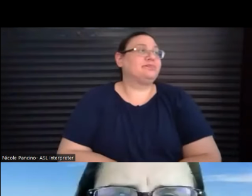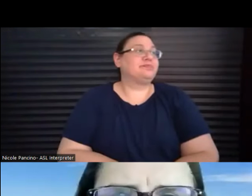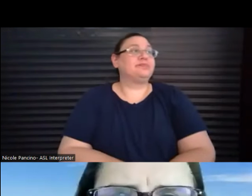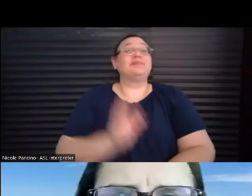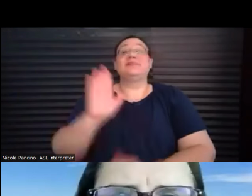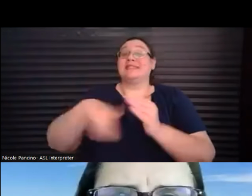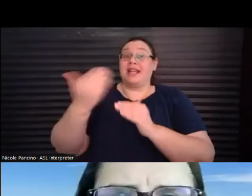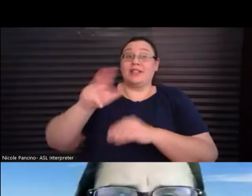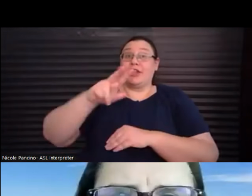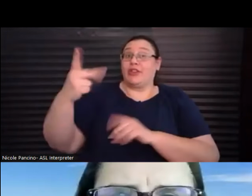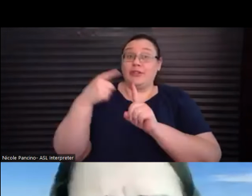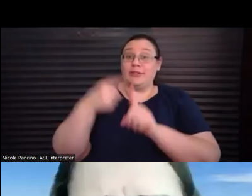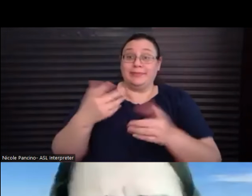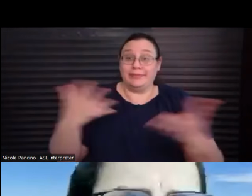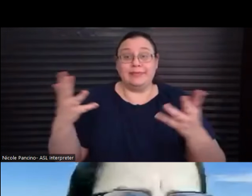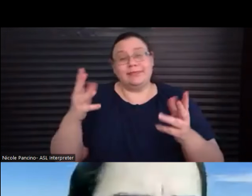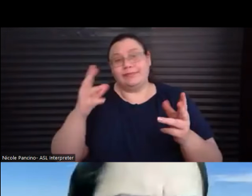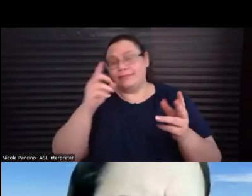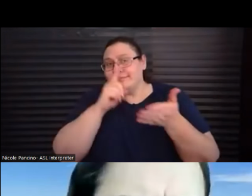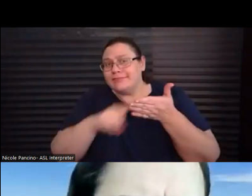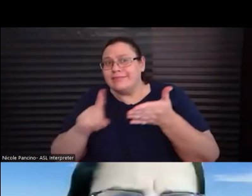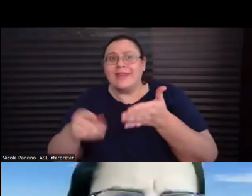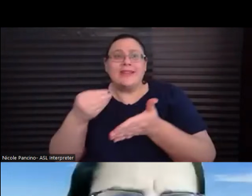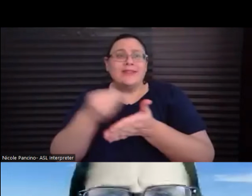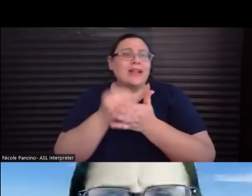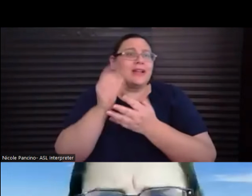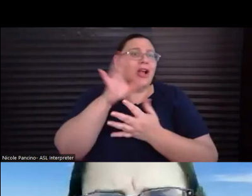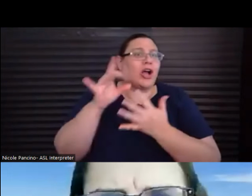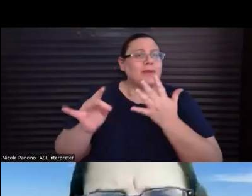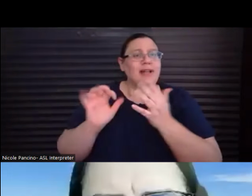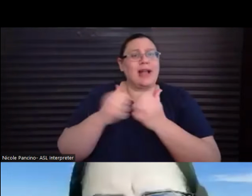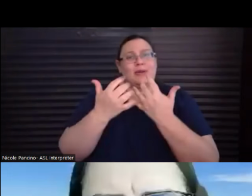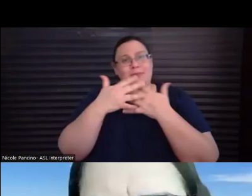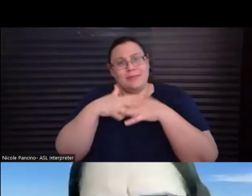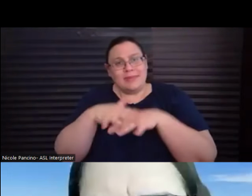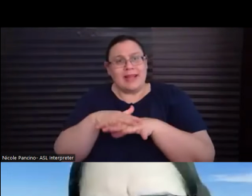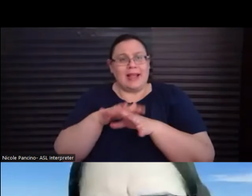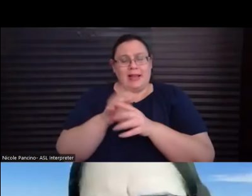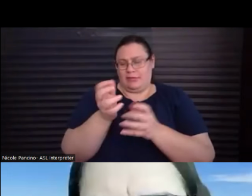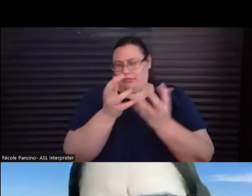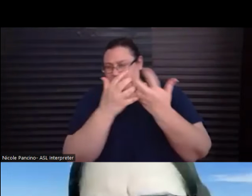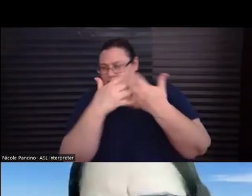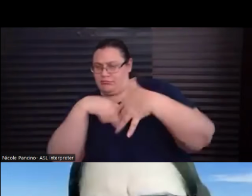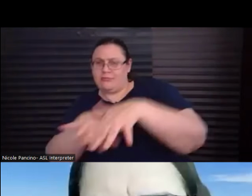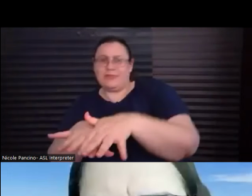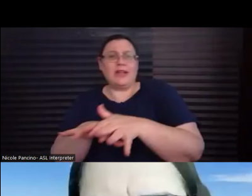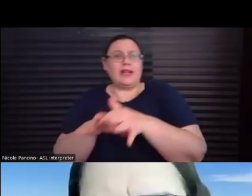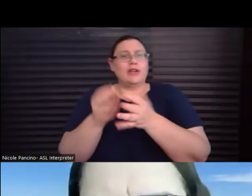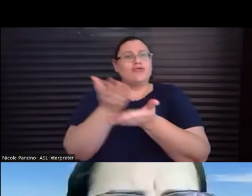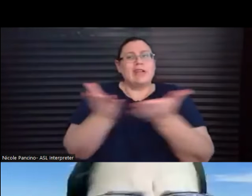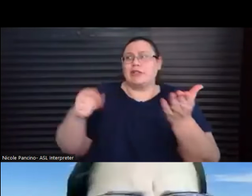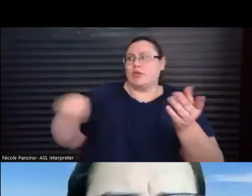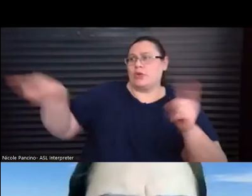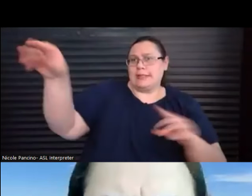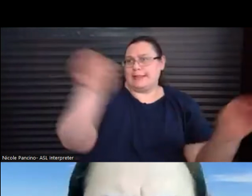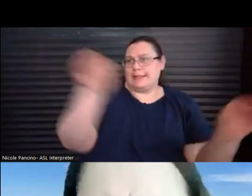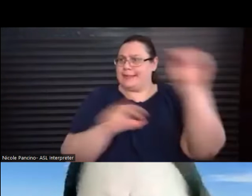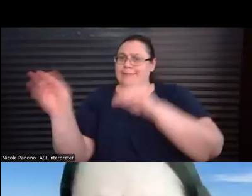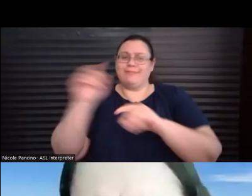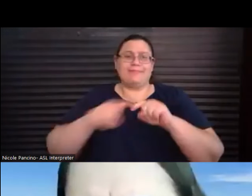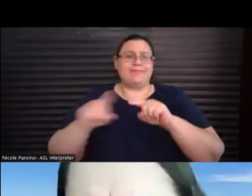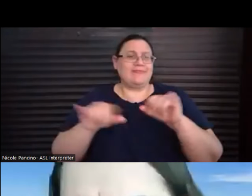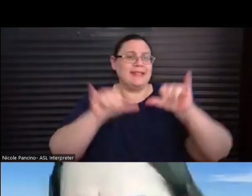is explore funding options and way to blend, braid, and sequence resources across systems. I already